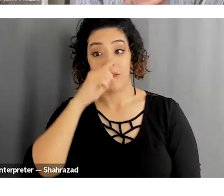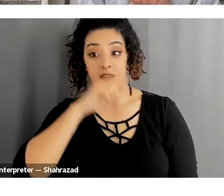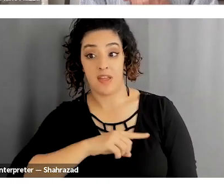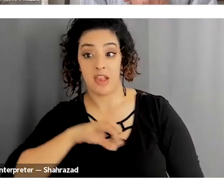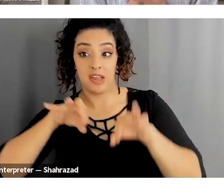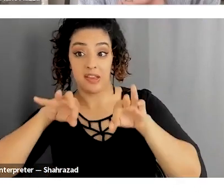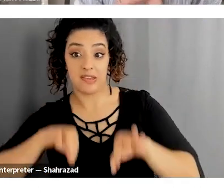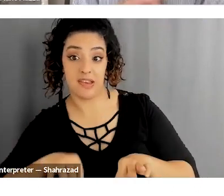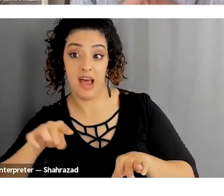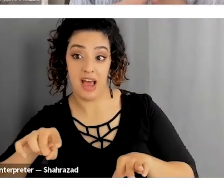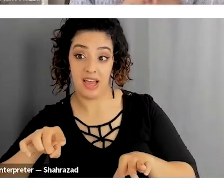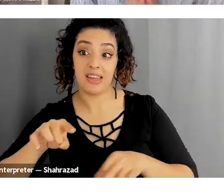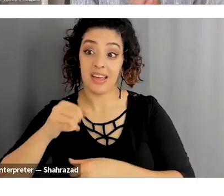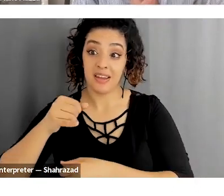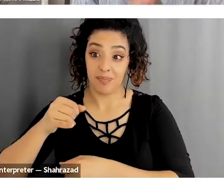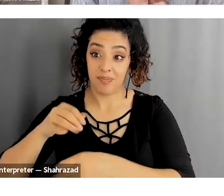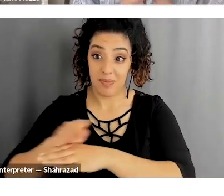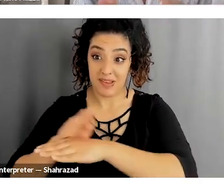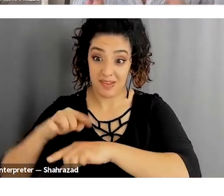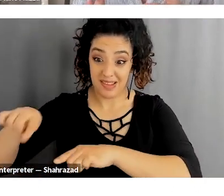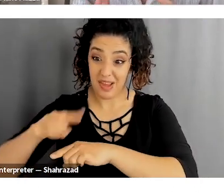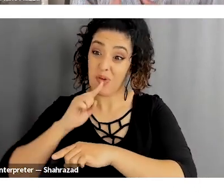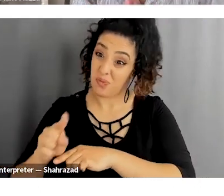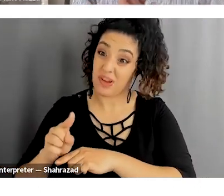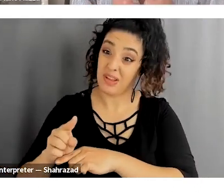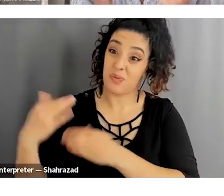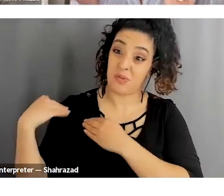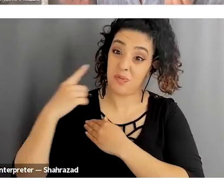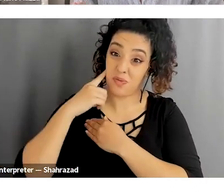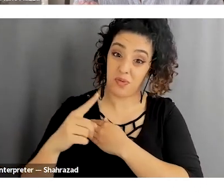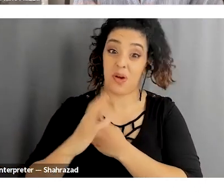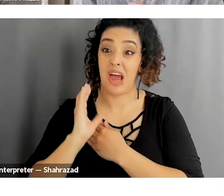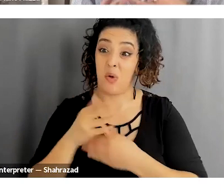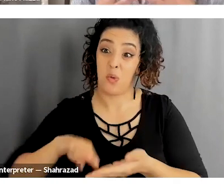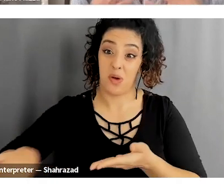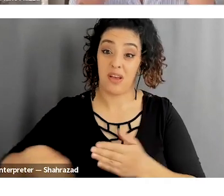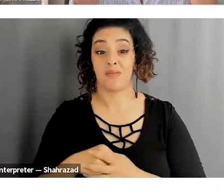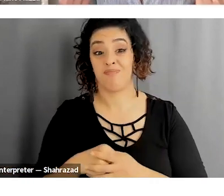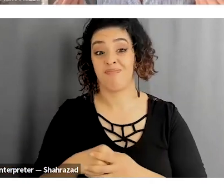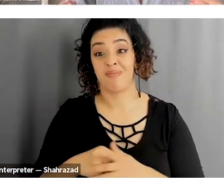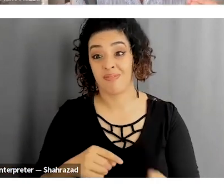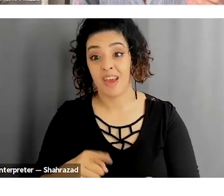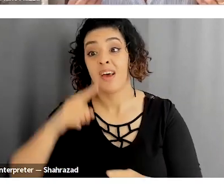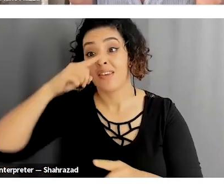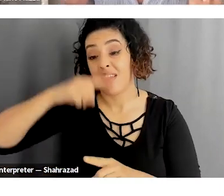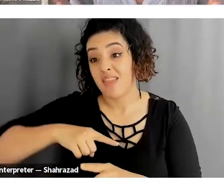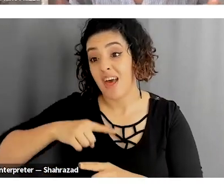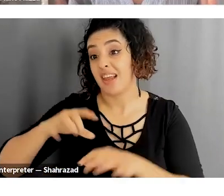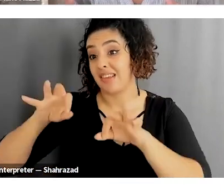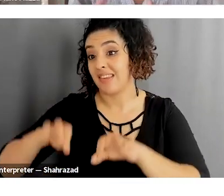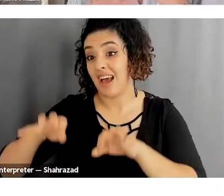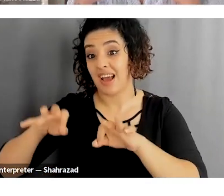in polluting our world's water. Standard dyes use heavy metals to fix the color of the cloth, and they're not biodegradable and can take more than 300 years to